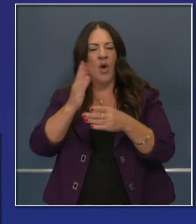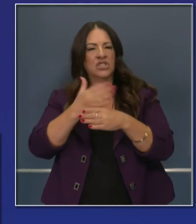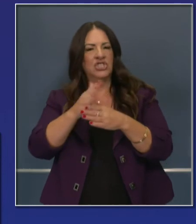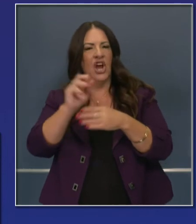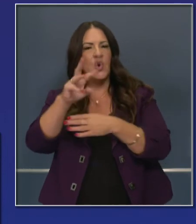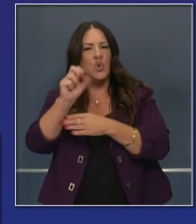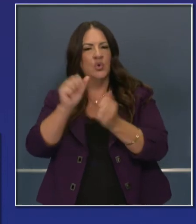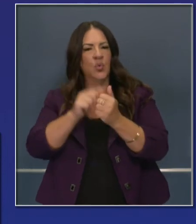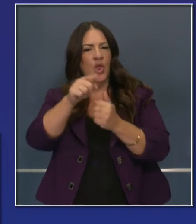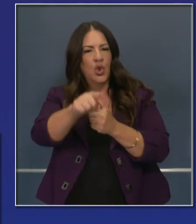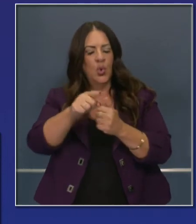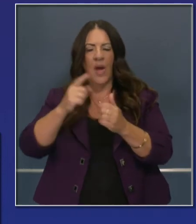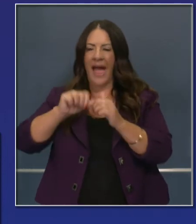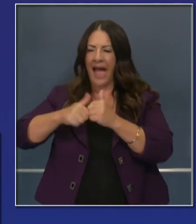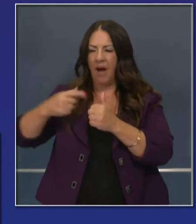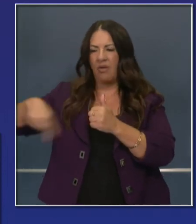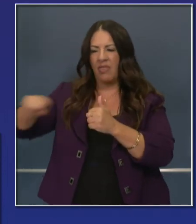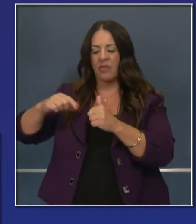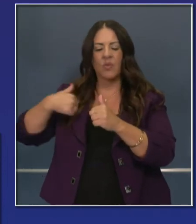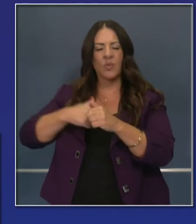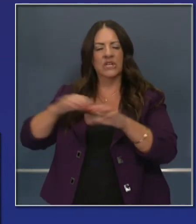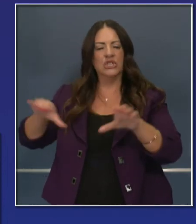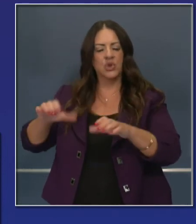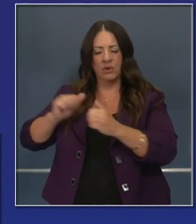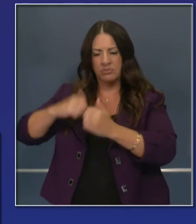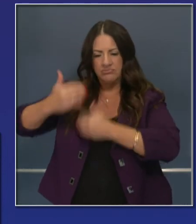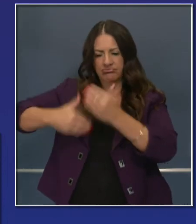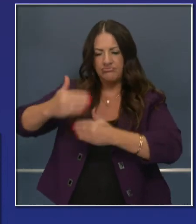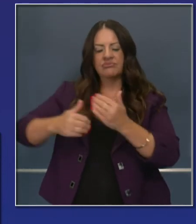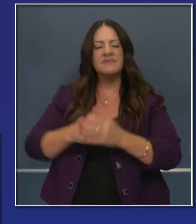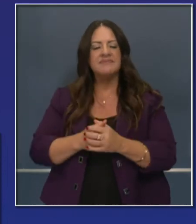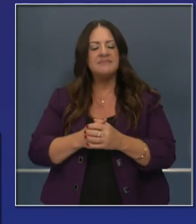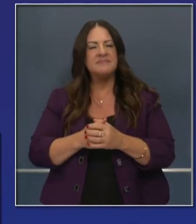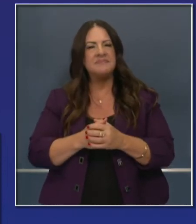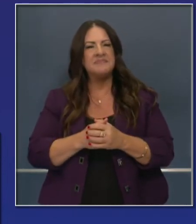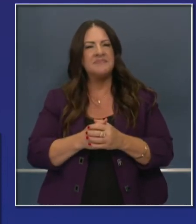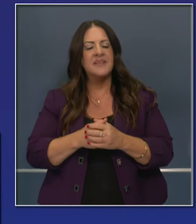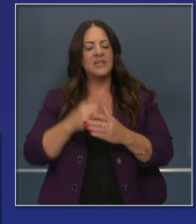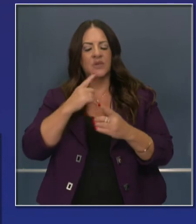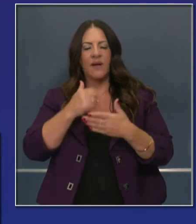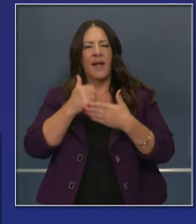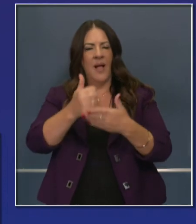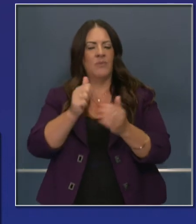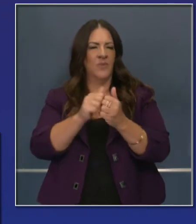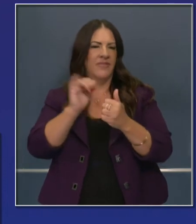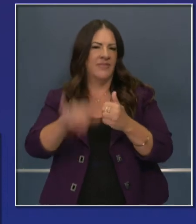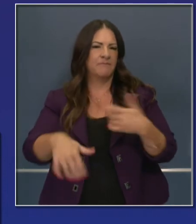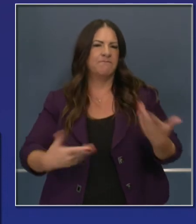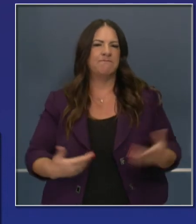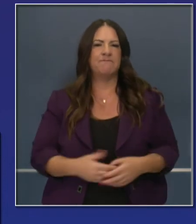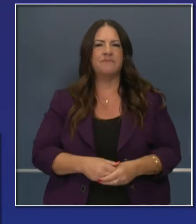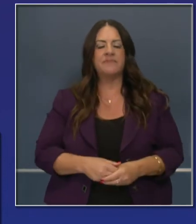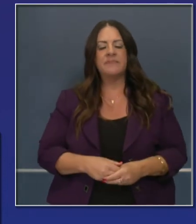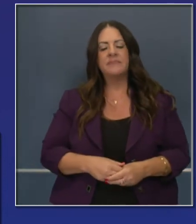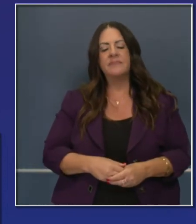reflects, some creativity and some strategies to advance just that. It's also important that we advance the